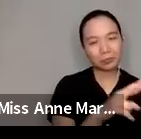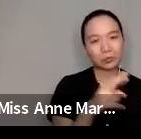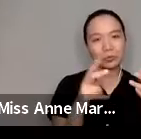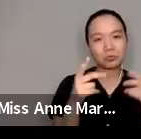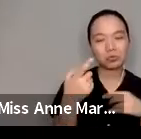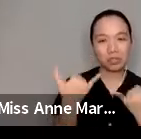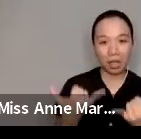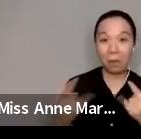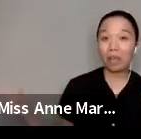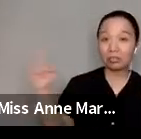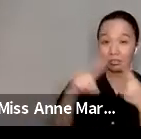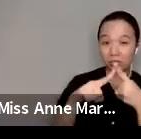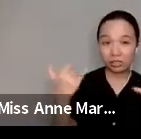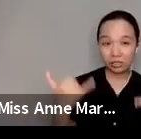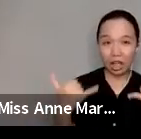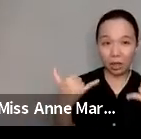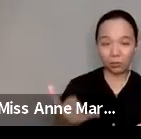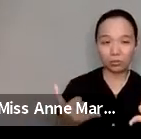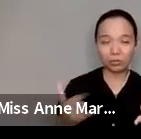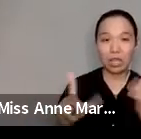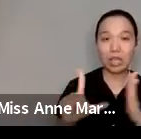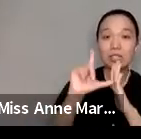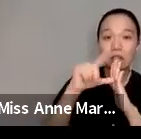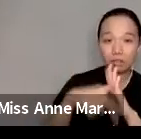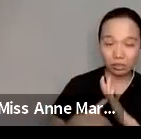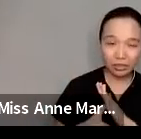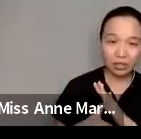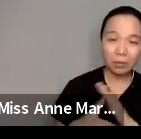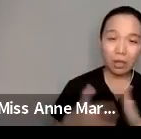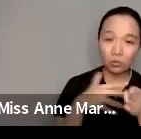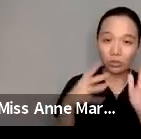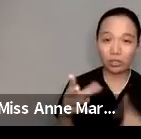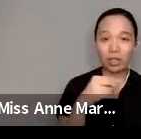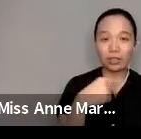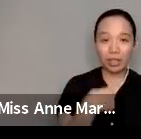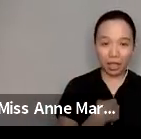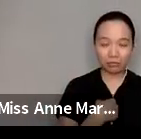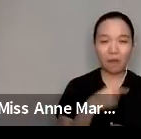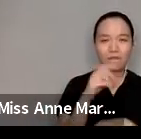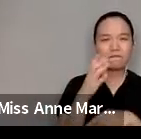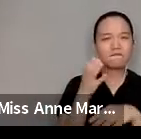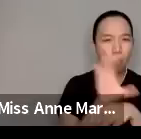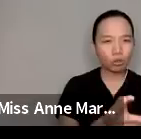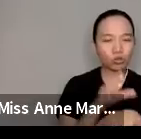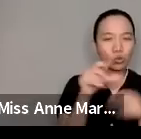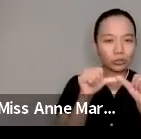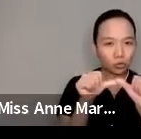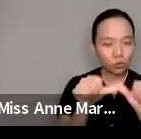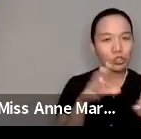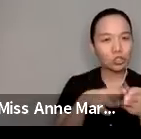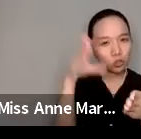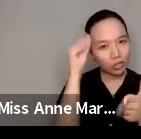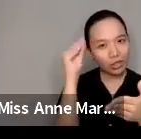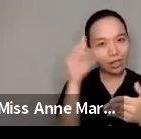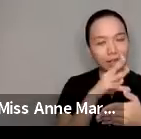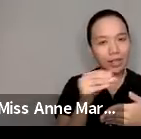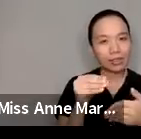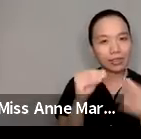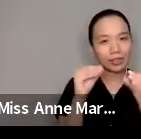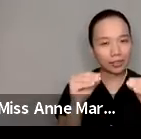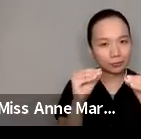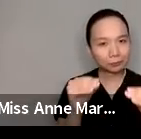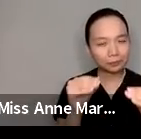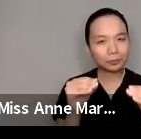now. Suddenly, my students and I were forced to continue our teaching and learning through an online